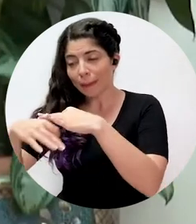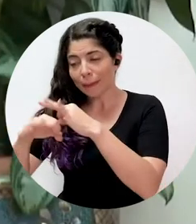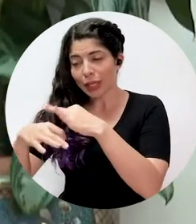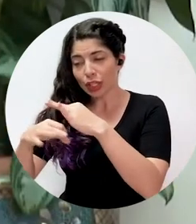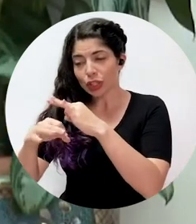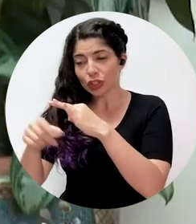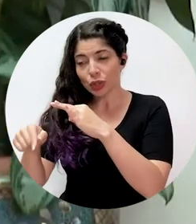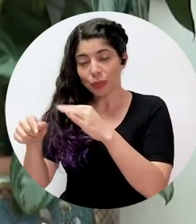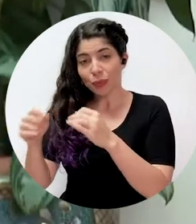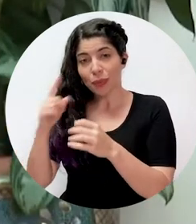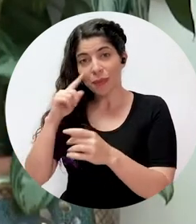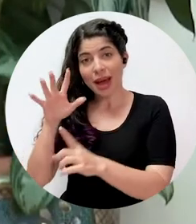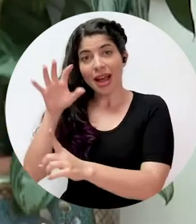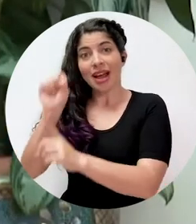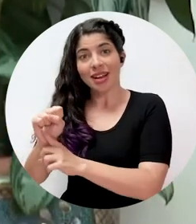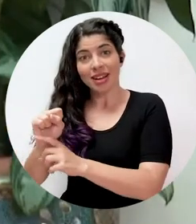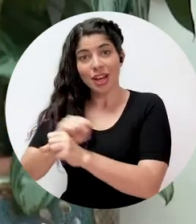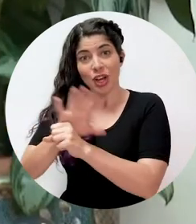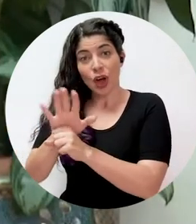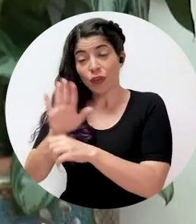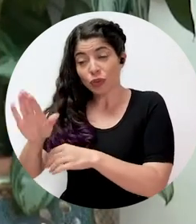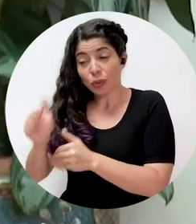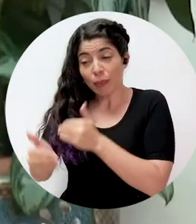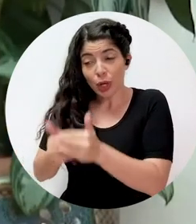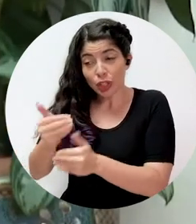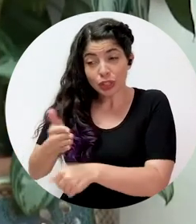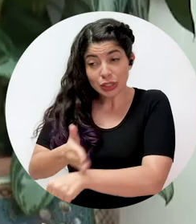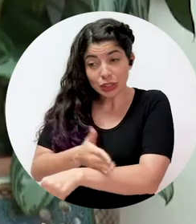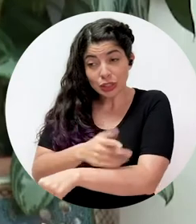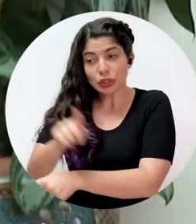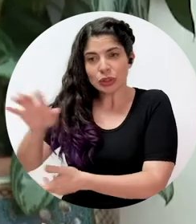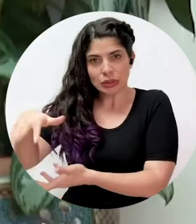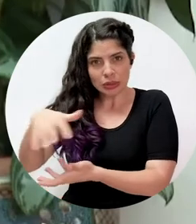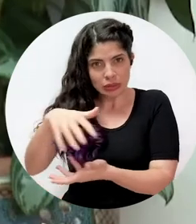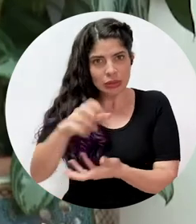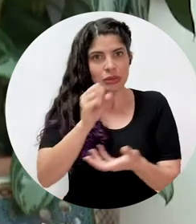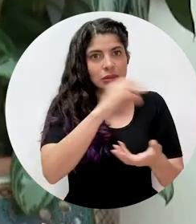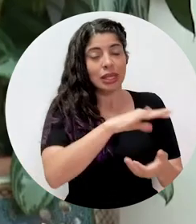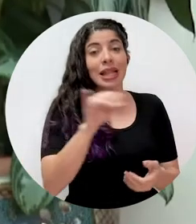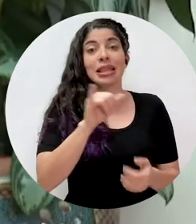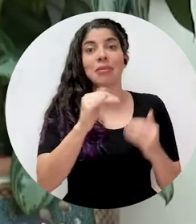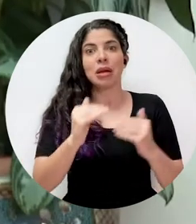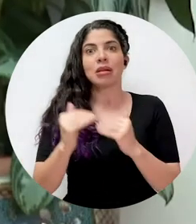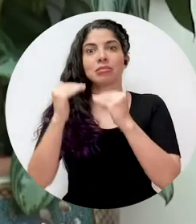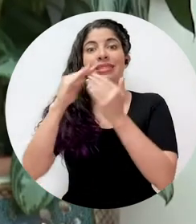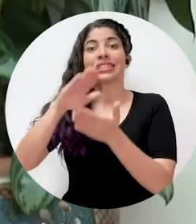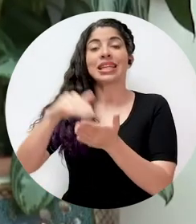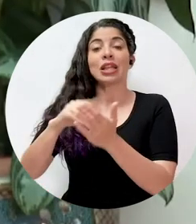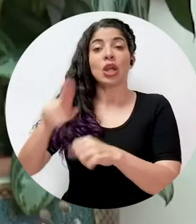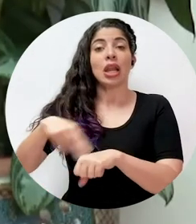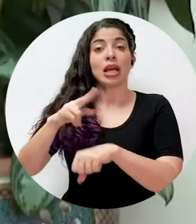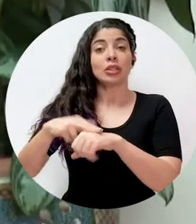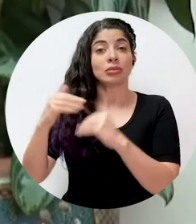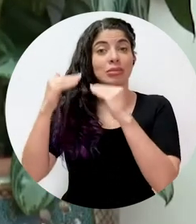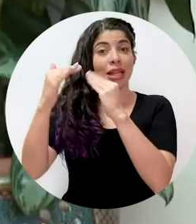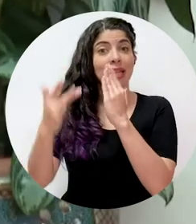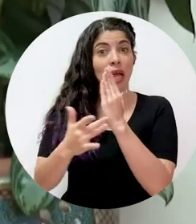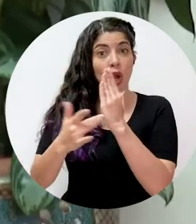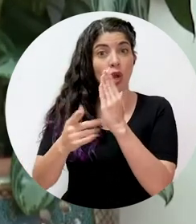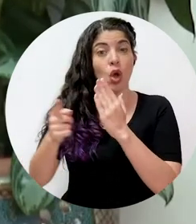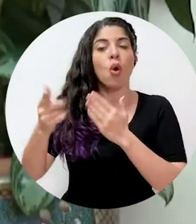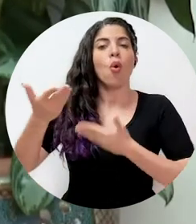digital microscopic for diagnosis of COVID-19. Also, the National High Technology Center